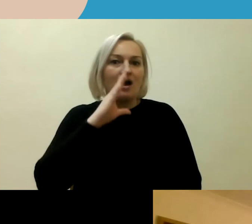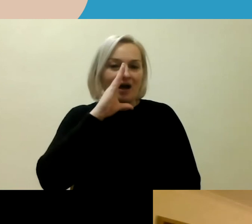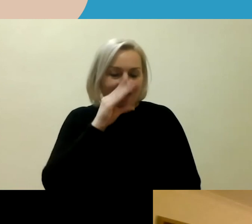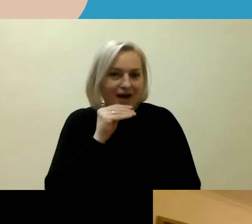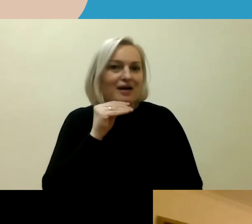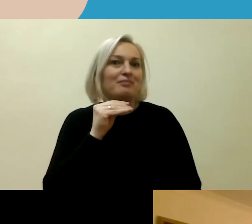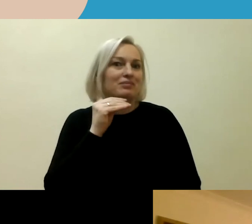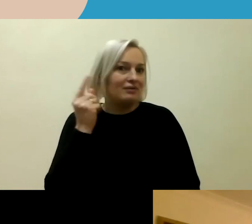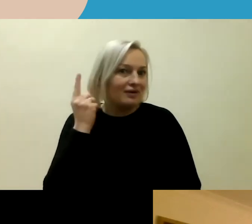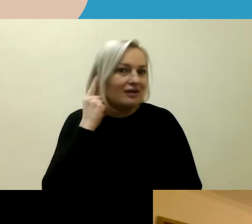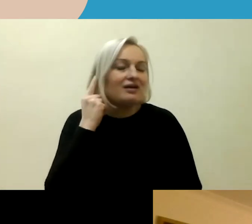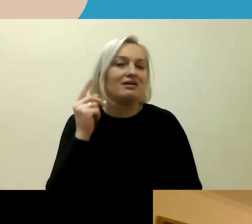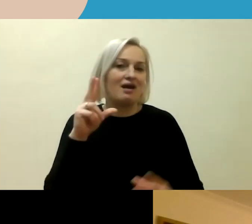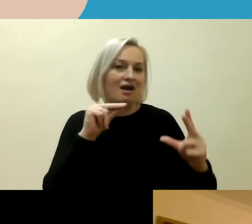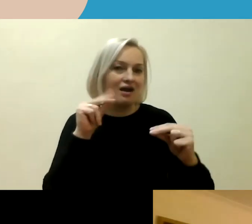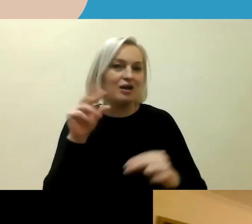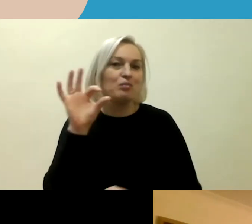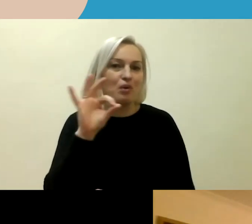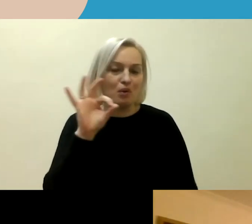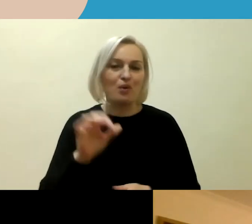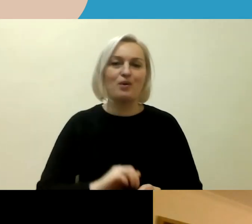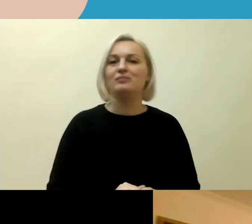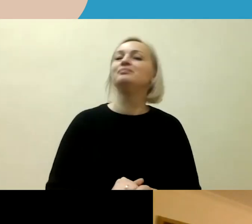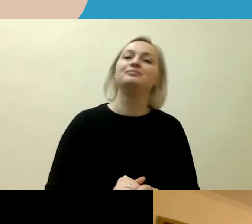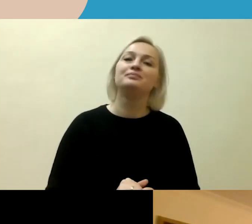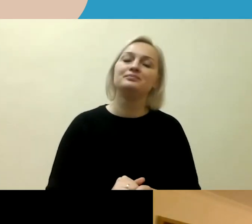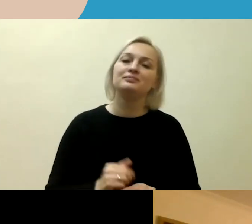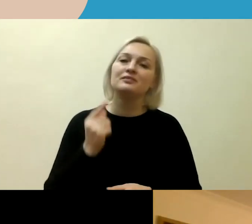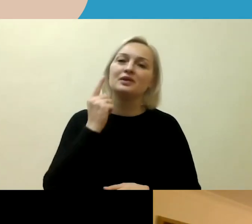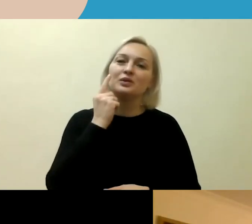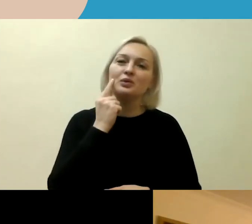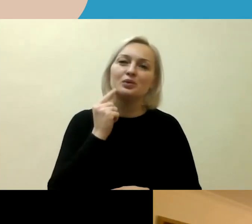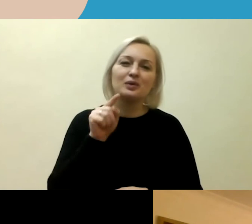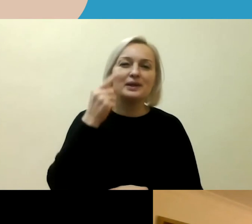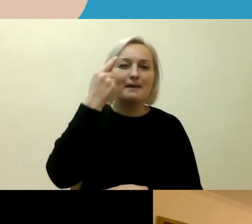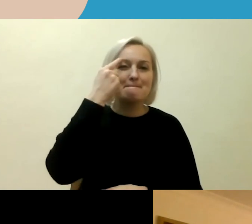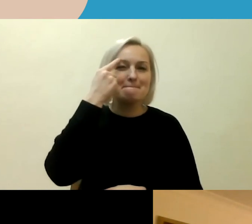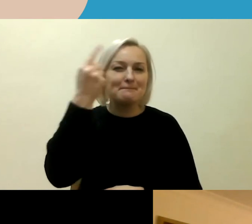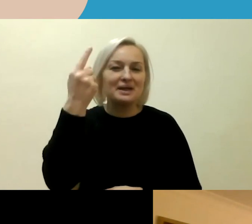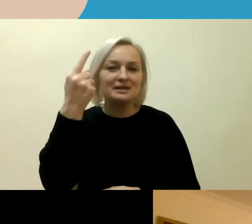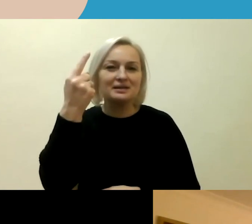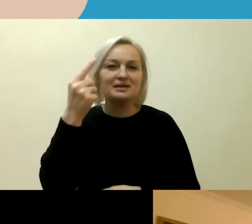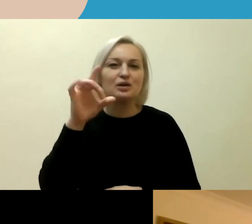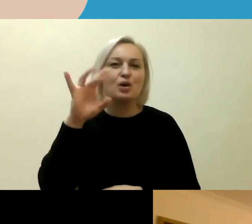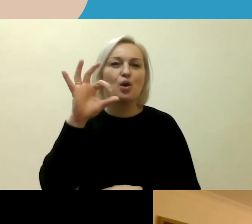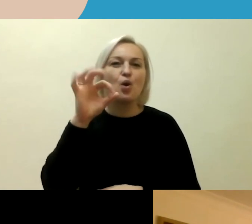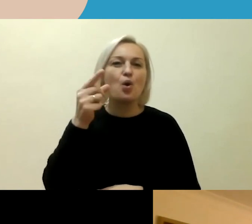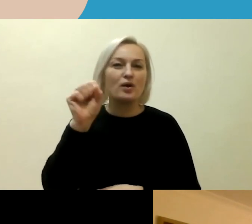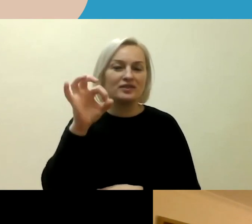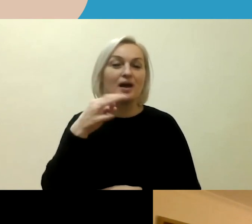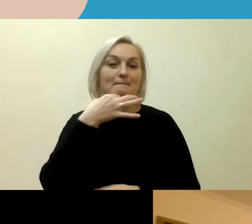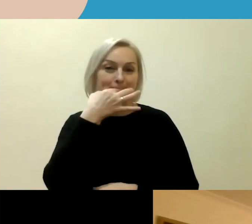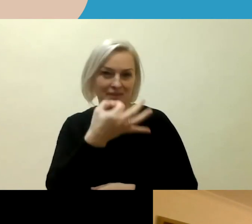reinforce firstly one of the points that Goda made about the practice in the United Kingdom.